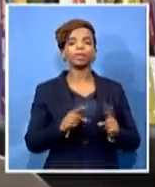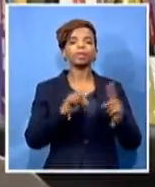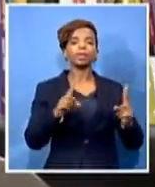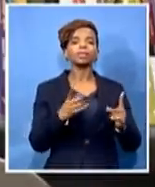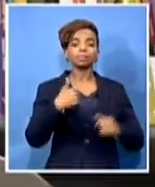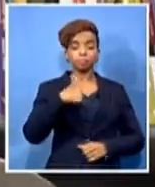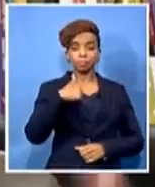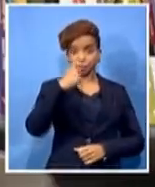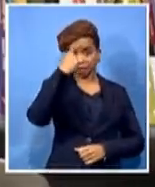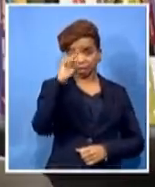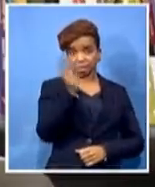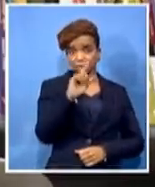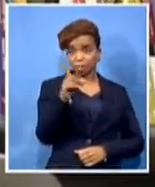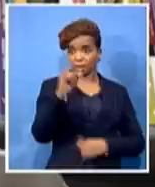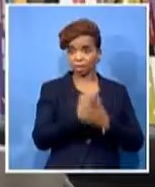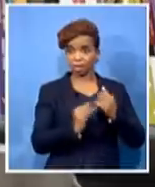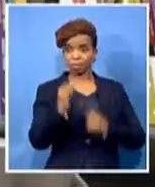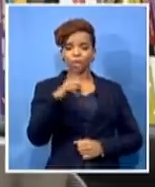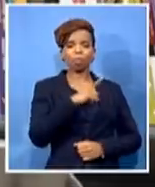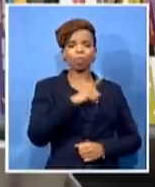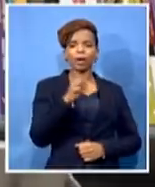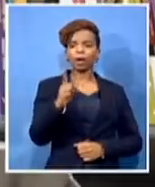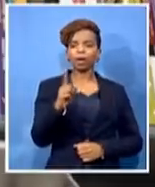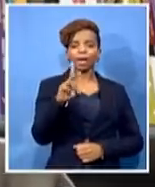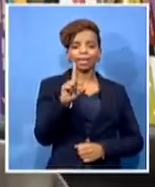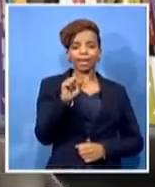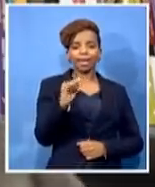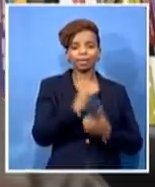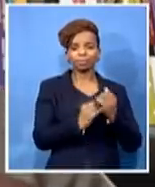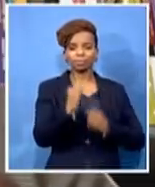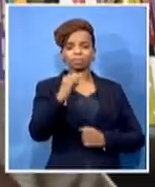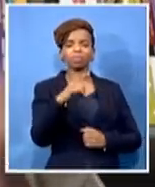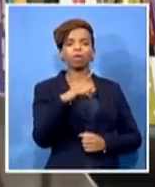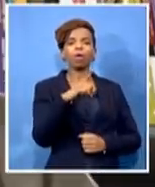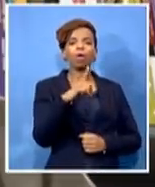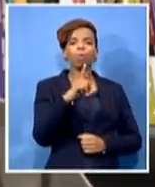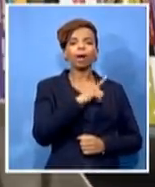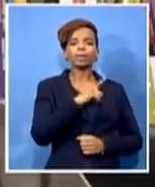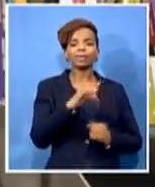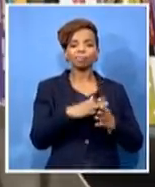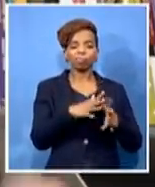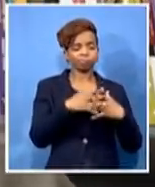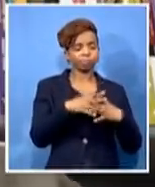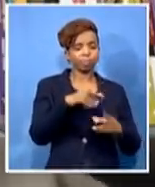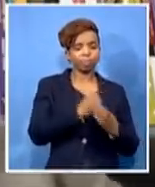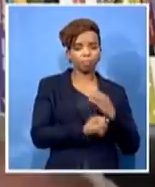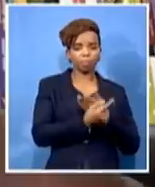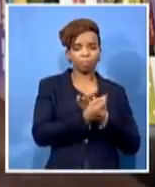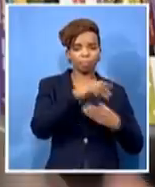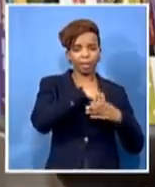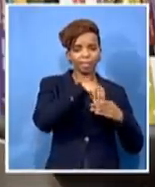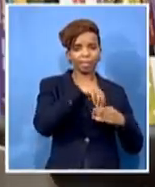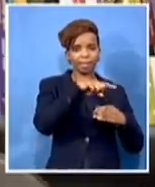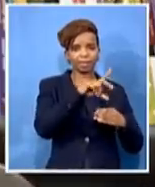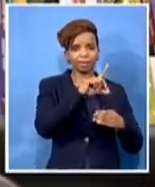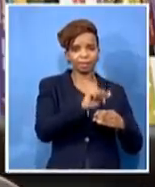the DA because of the frustrations that he got in the party. He would have sufficient time for himself to